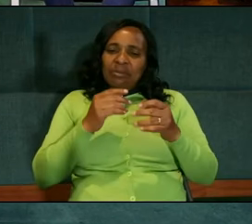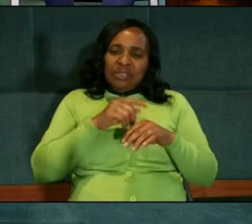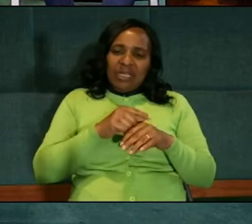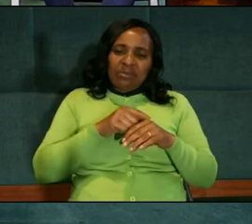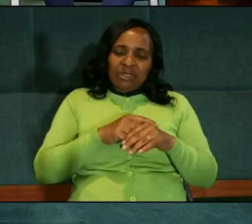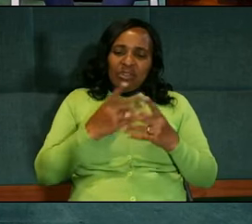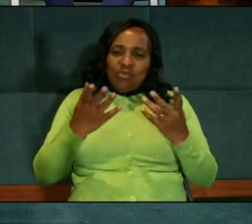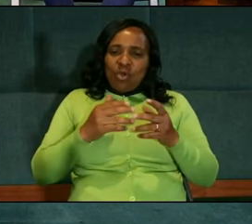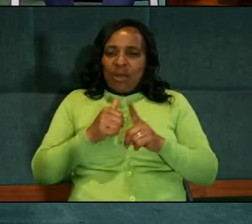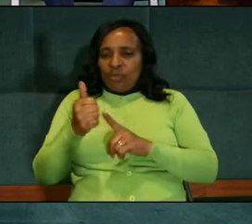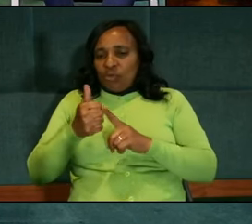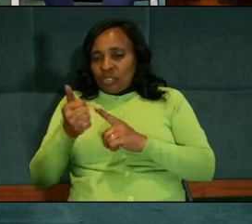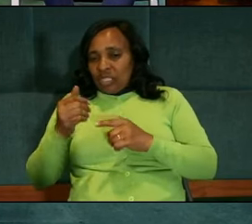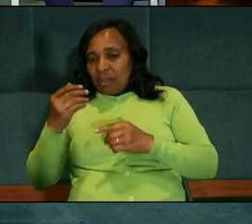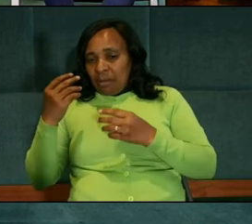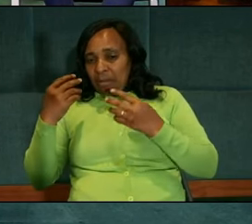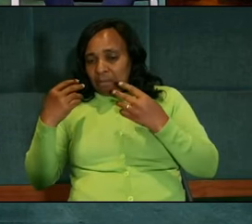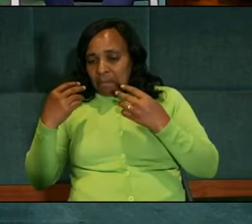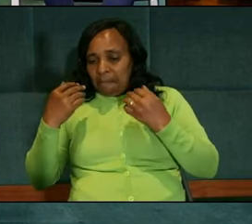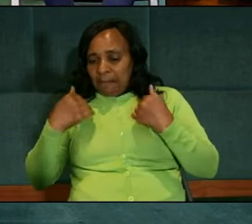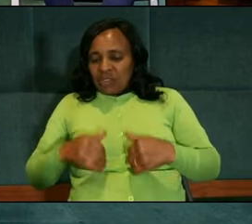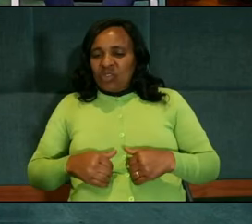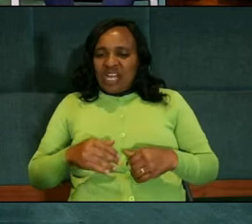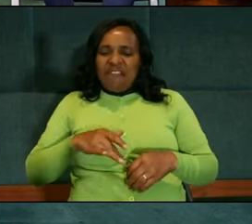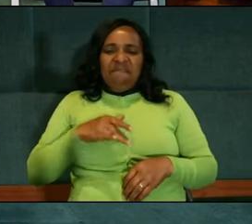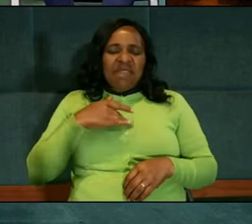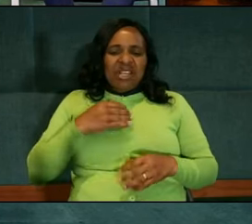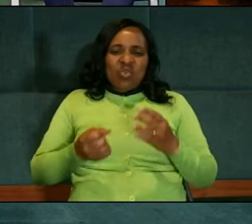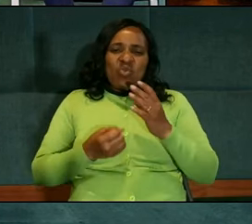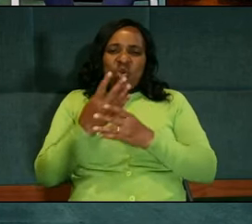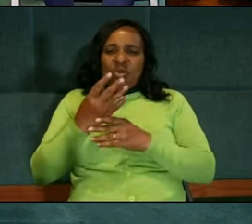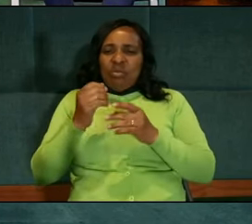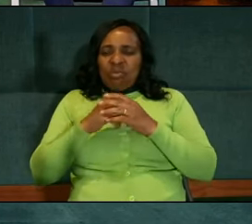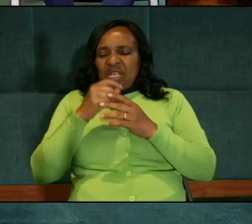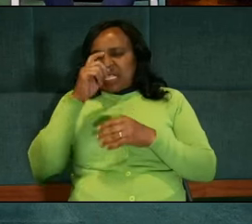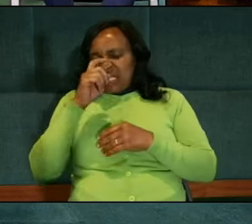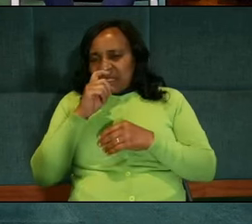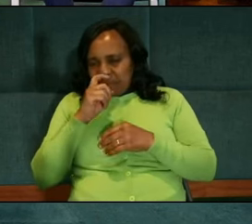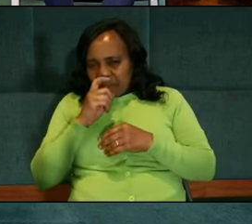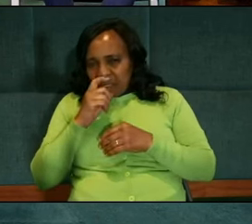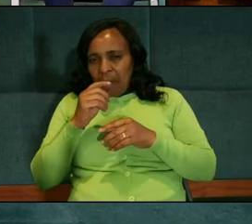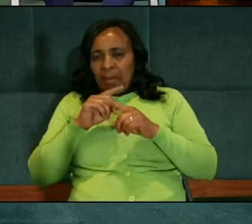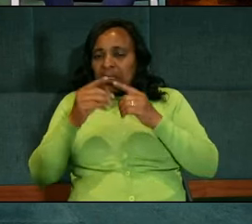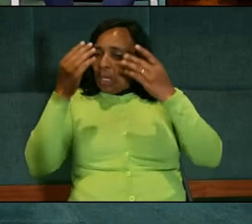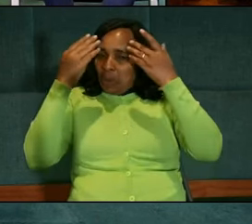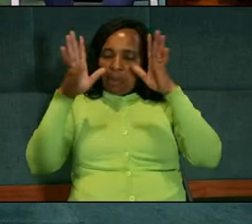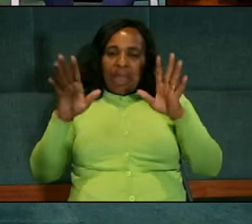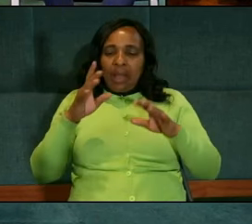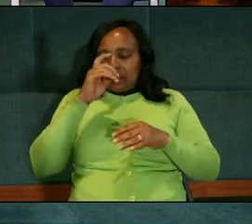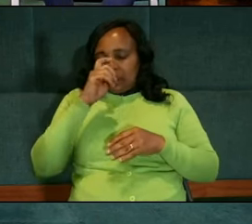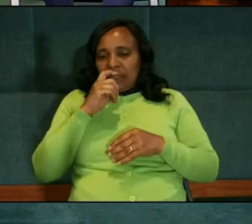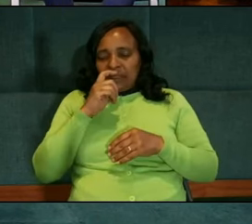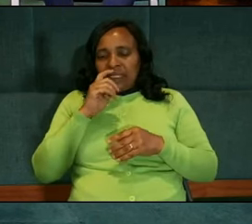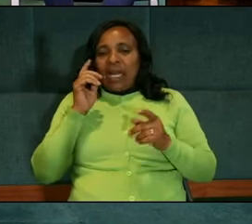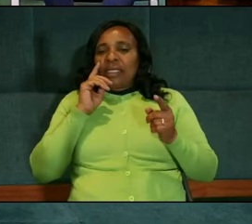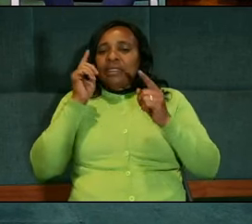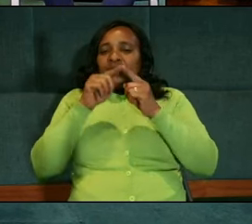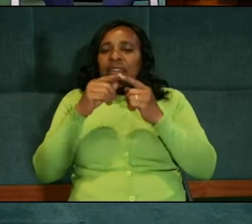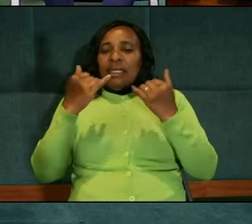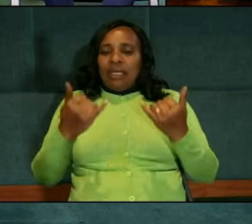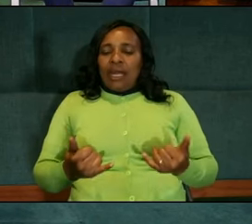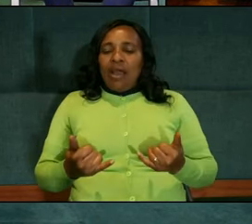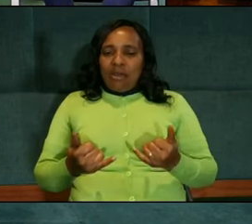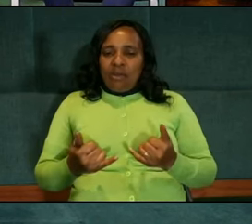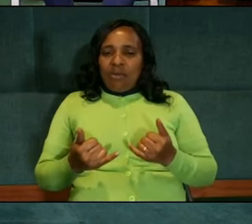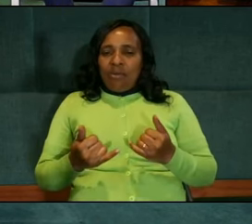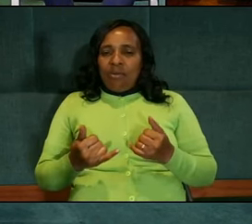the person knowing. So I feel like growing up, mm-hmm. I might have been jealous of things and I didn't even know I was jealous of them mm-hmm. until like you think back